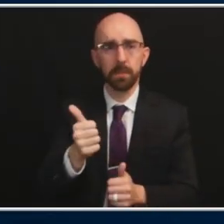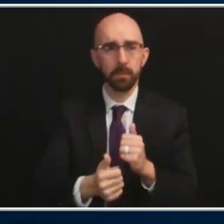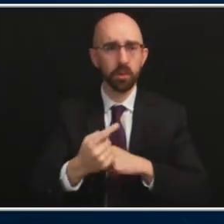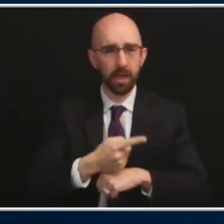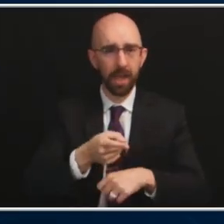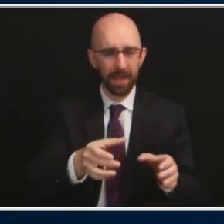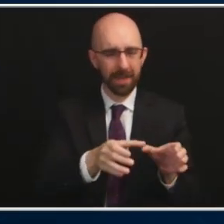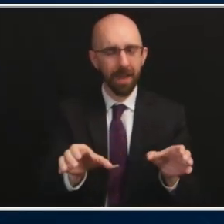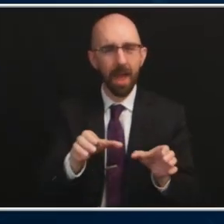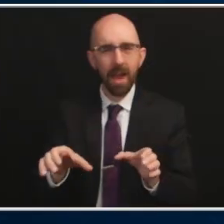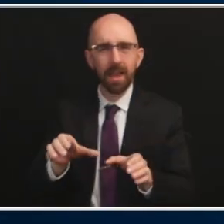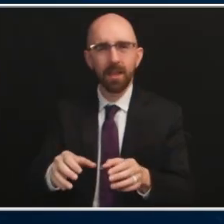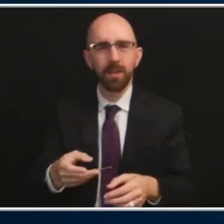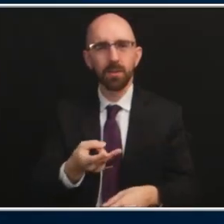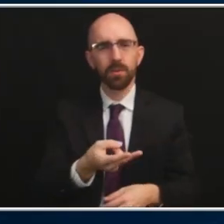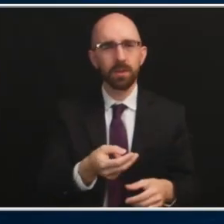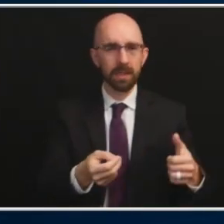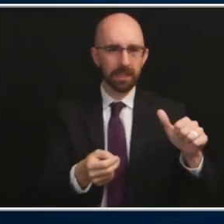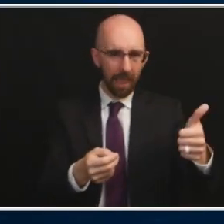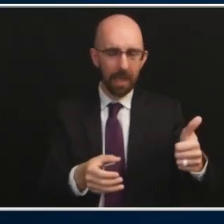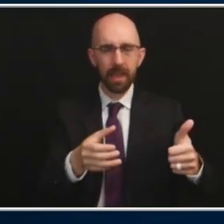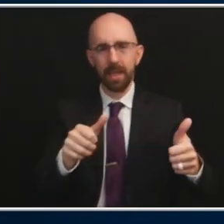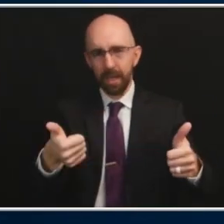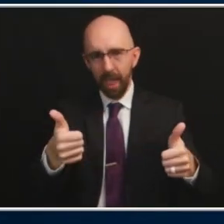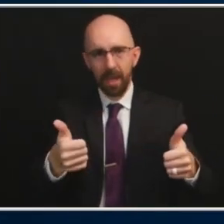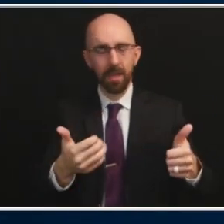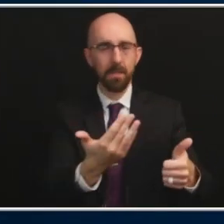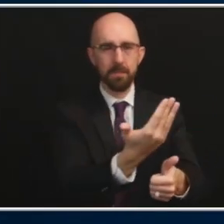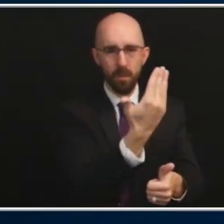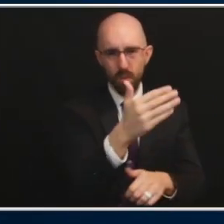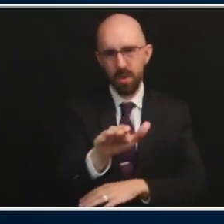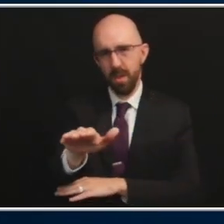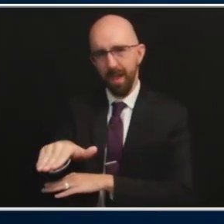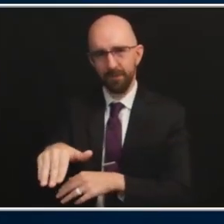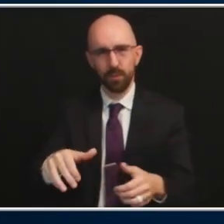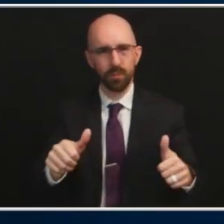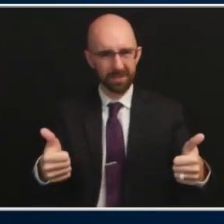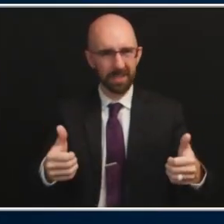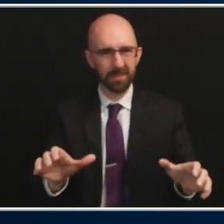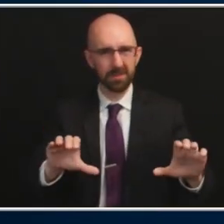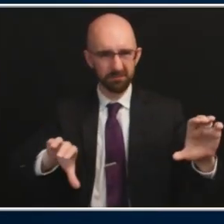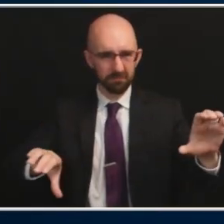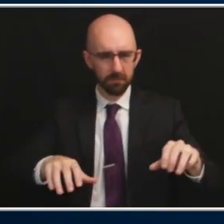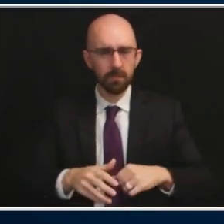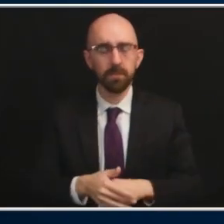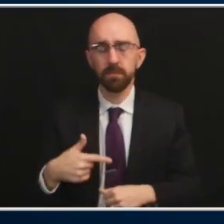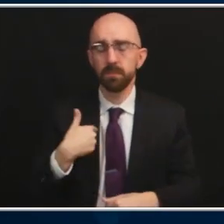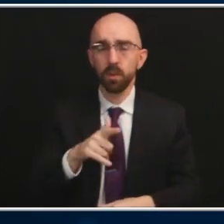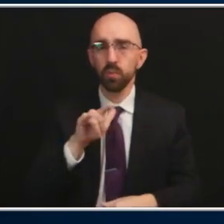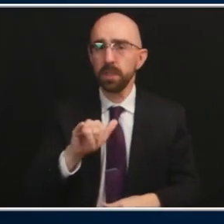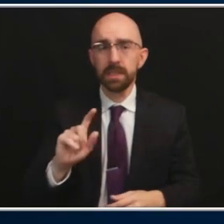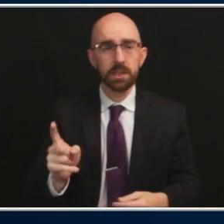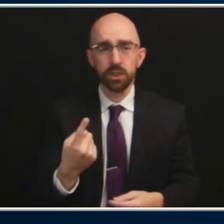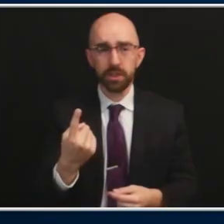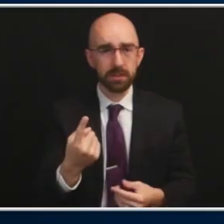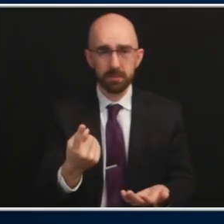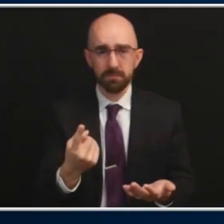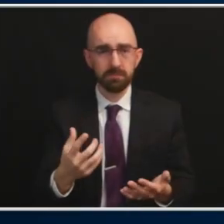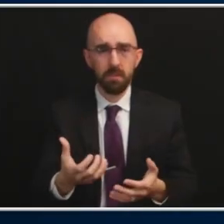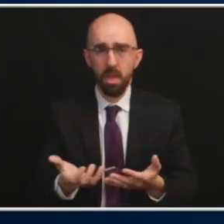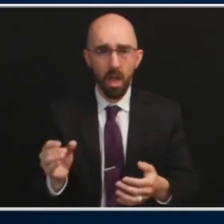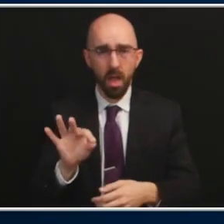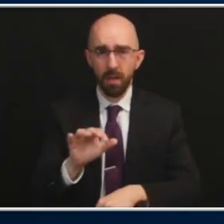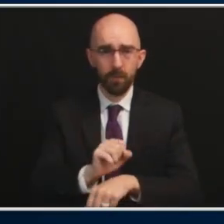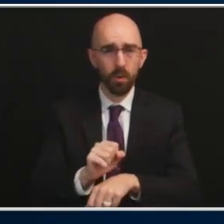two 10-gram doses, one in the morning and one in the afternoon. And then we were doing a lot of work trying to capture,